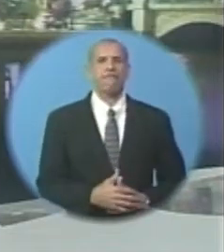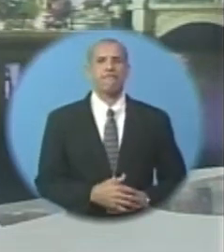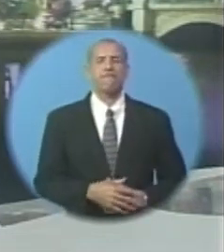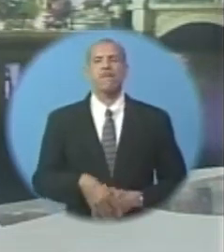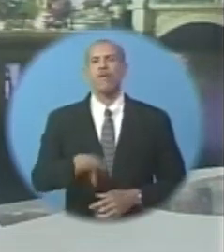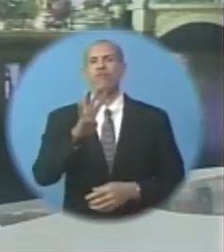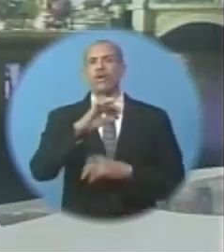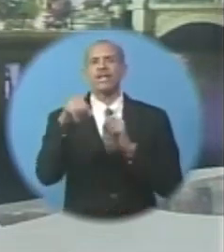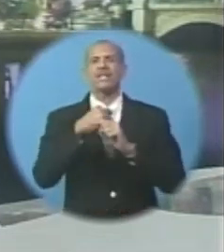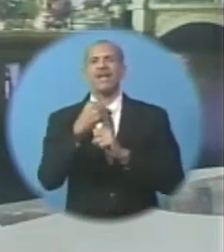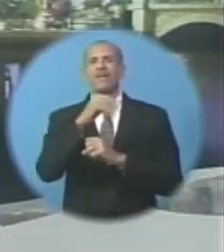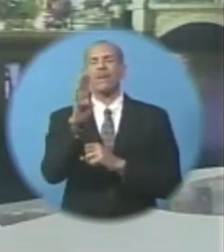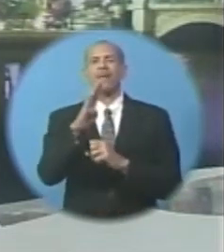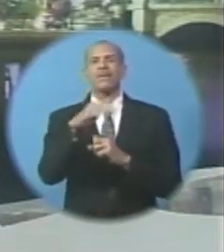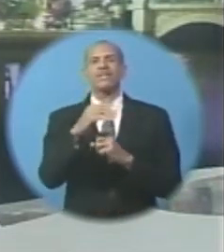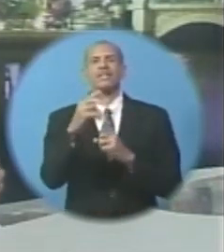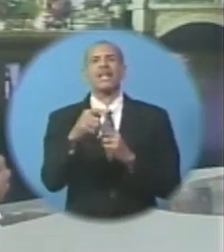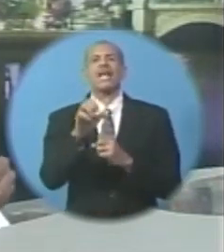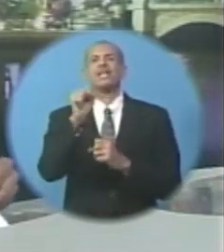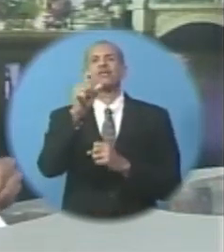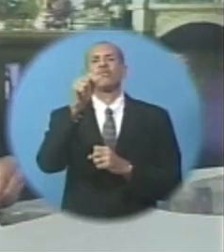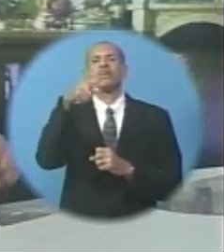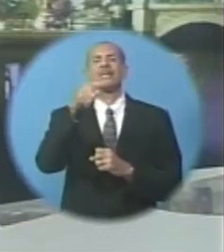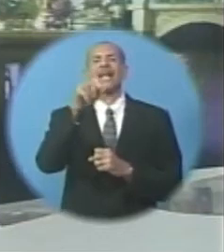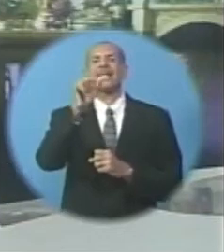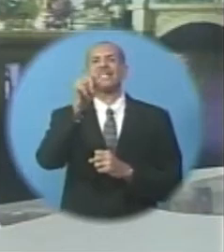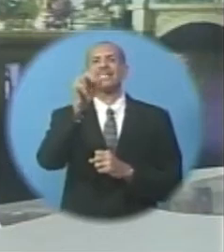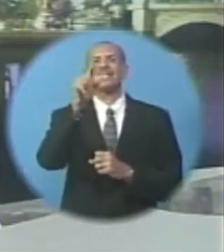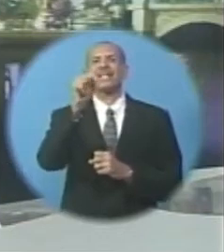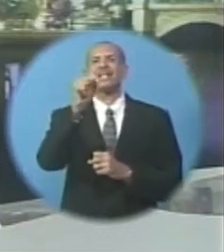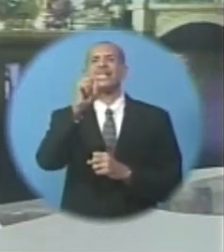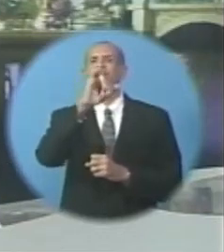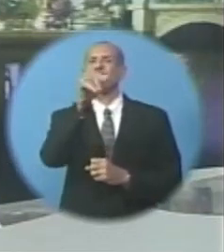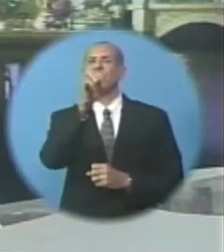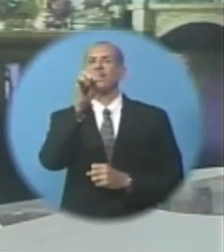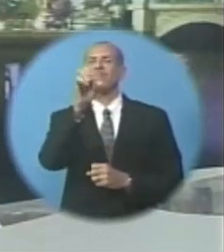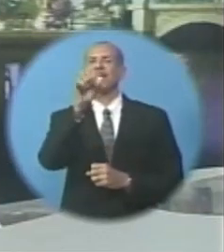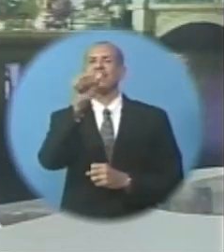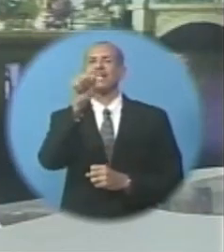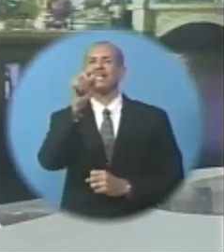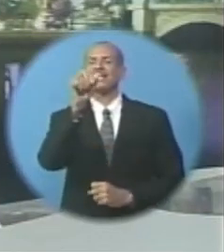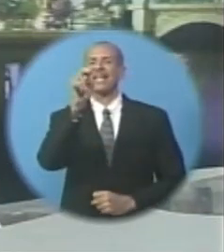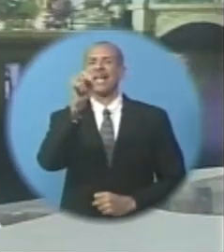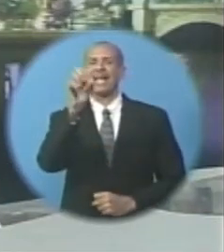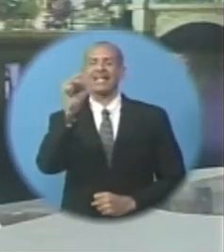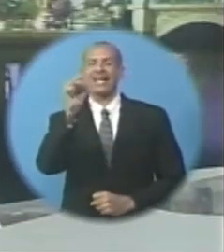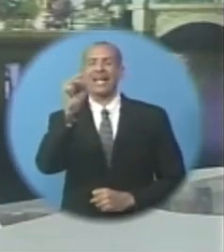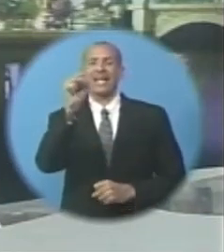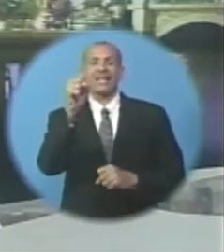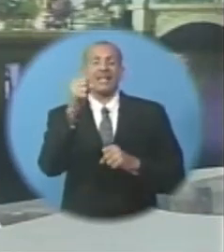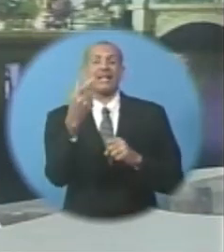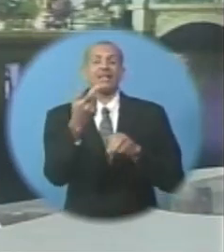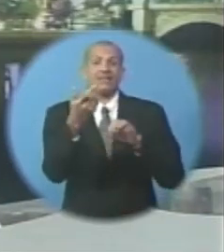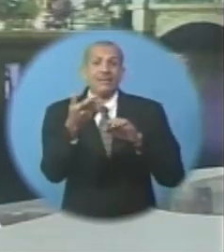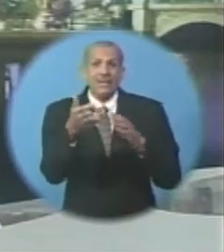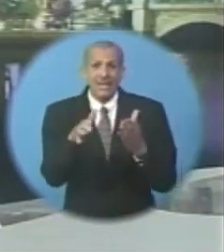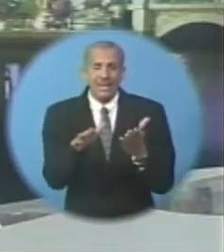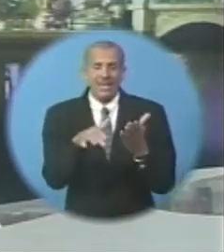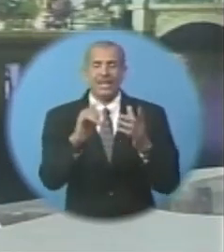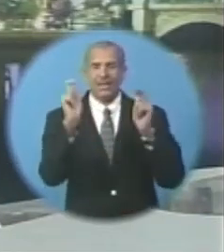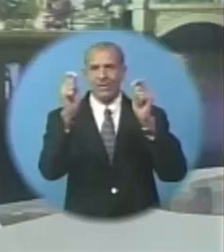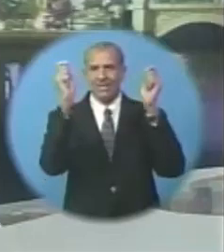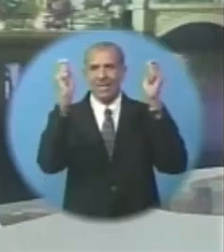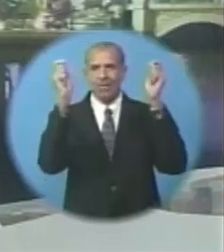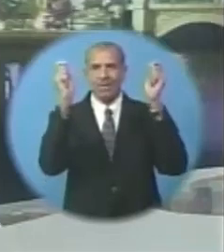4 years after Barbados lost its super centenarian James Cisnet, the St. Luke's Anglican Church is once again celebrating his life